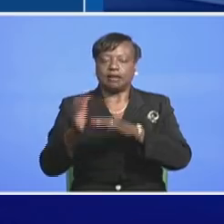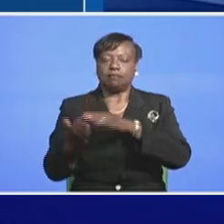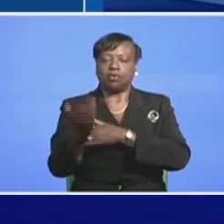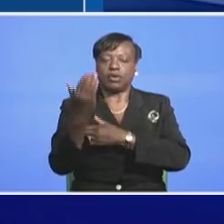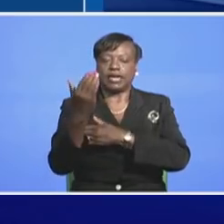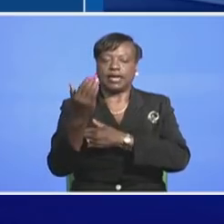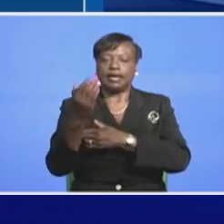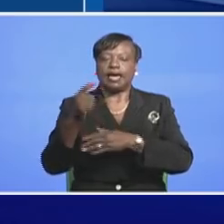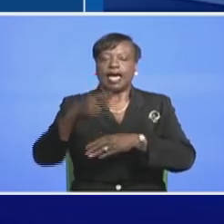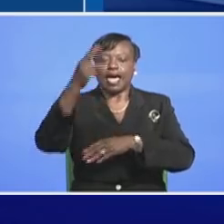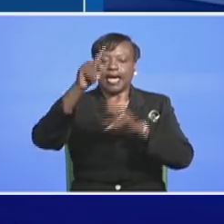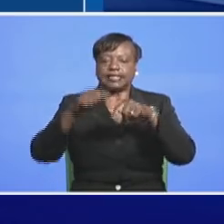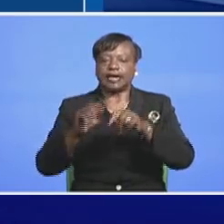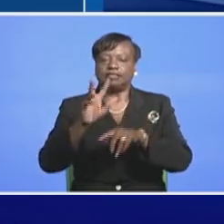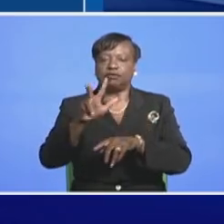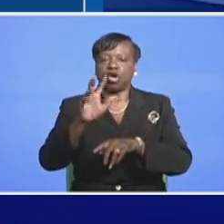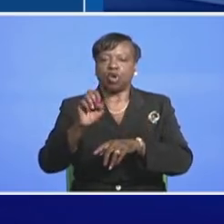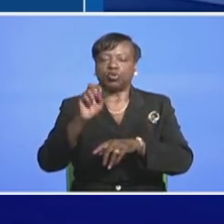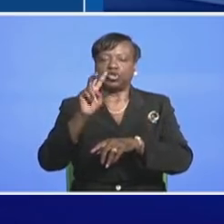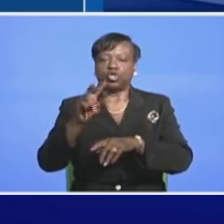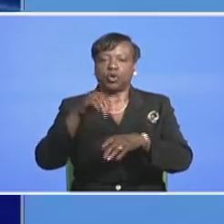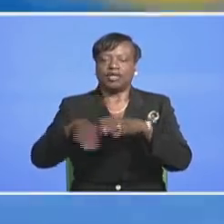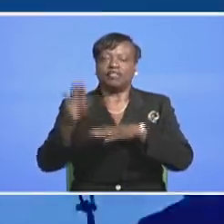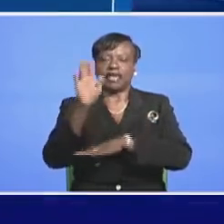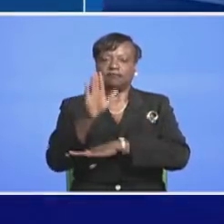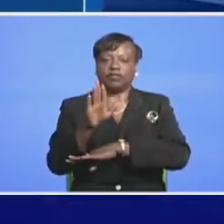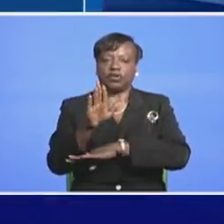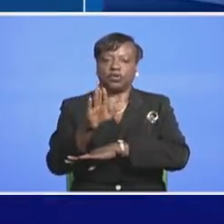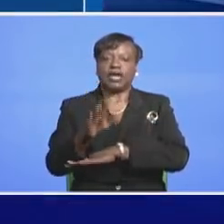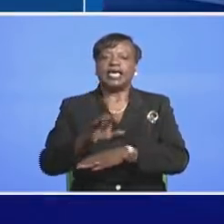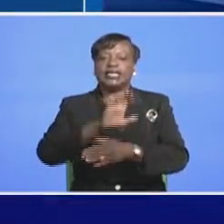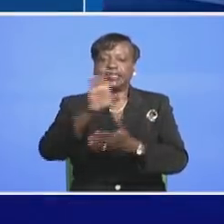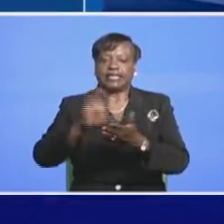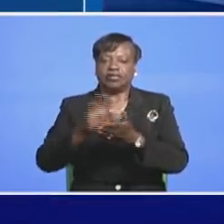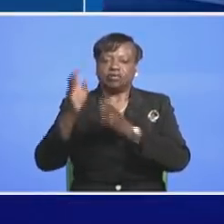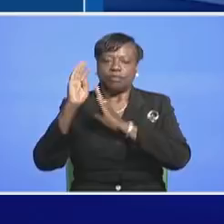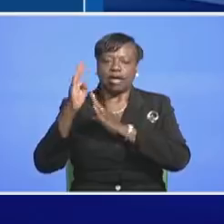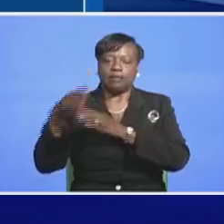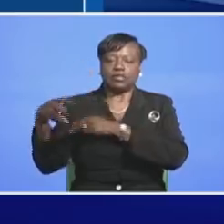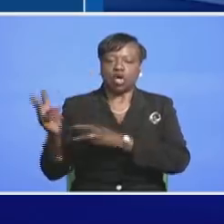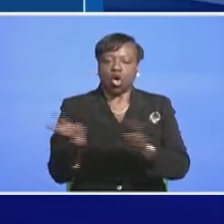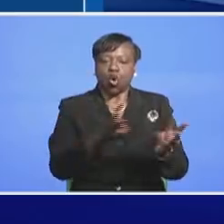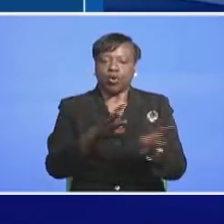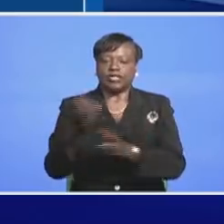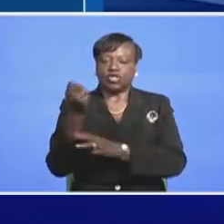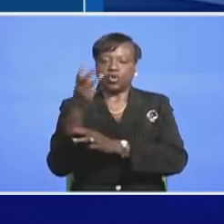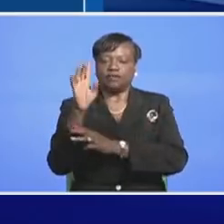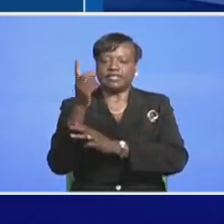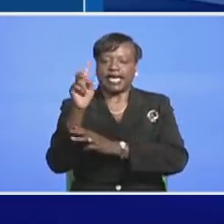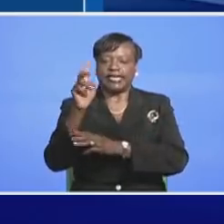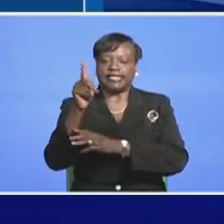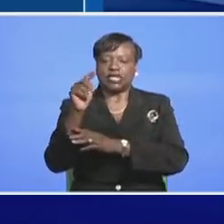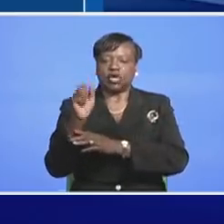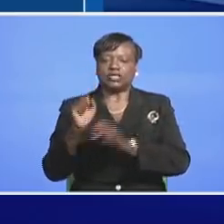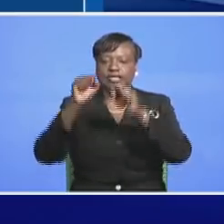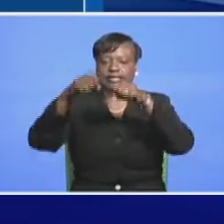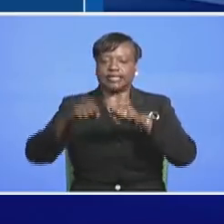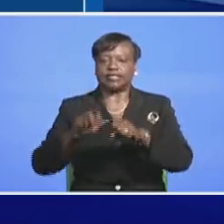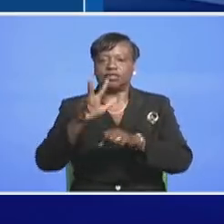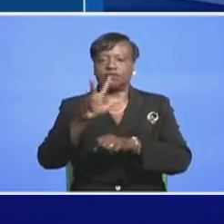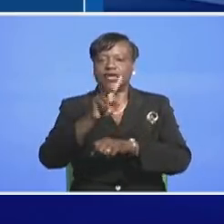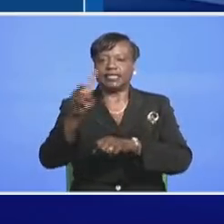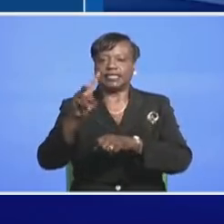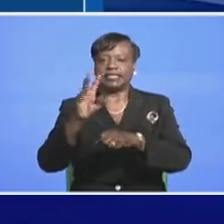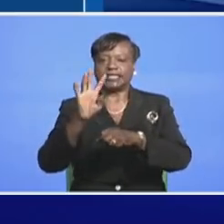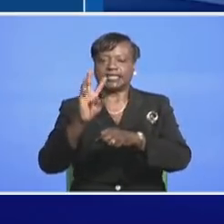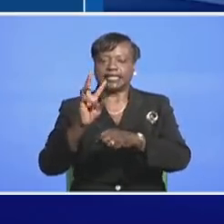3:02 in the afternoon. And for the central Bahamas tomorrow, the winds will be southeast at 12 to 18 knots. Wave heights 3 to 6 feet.